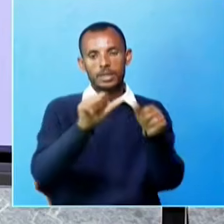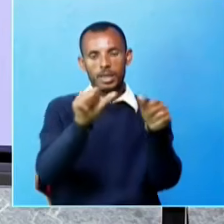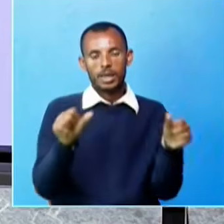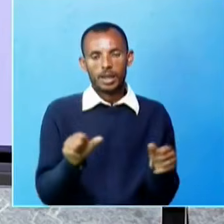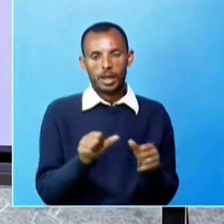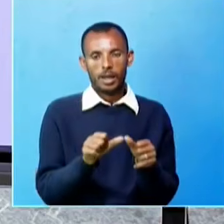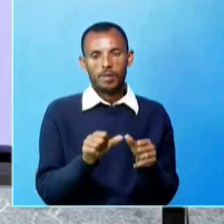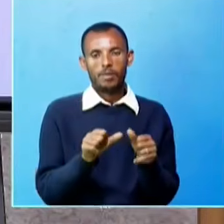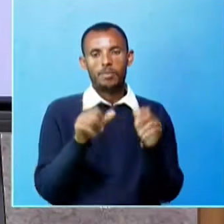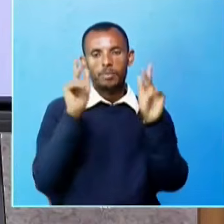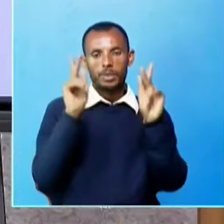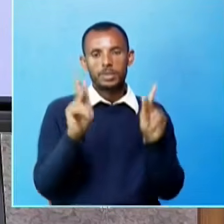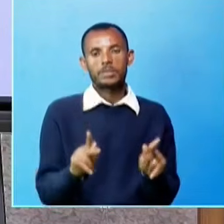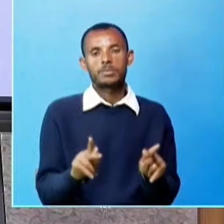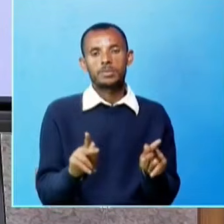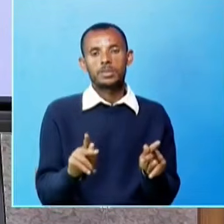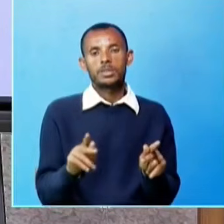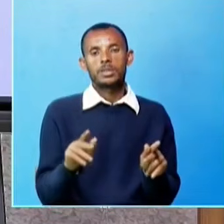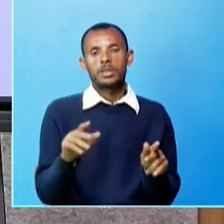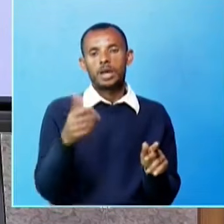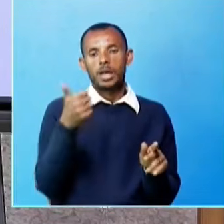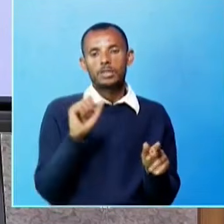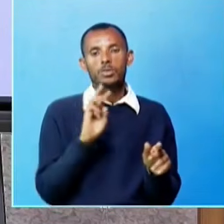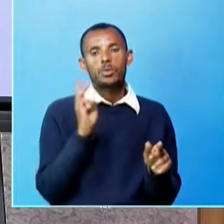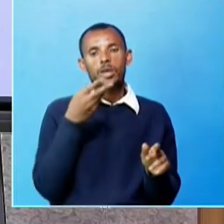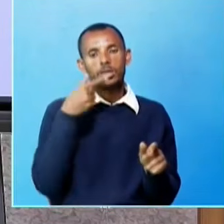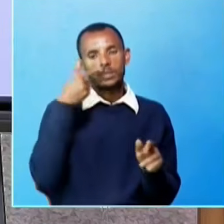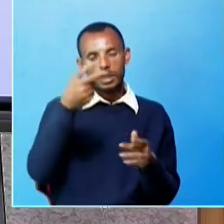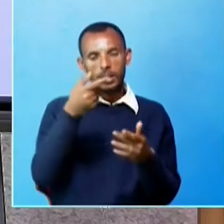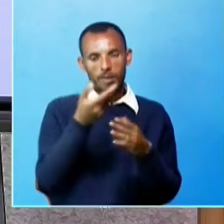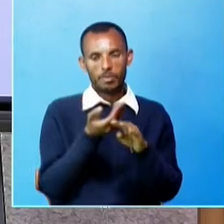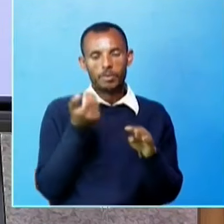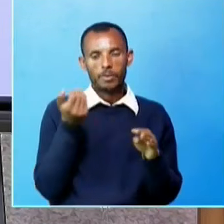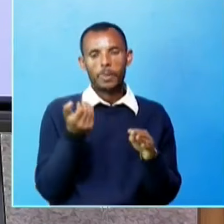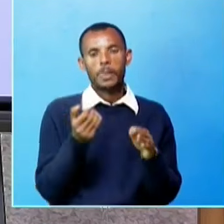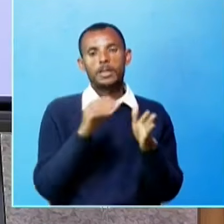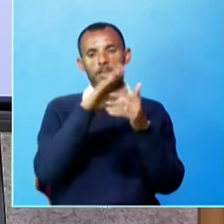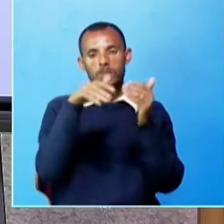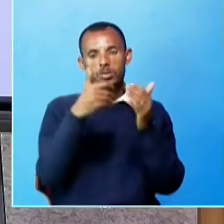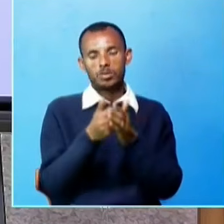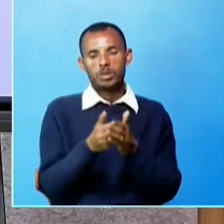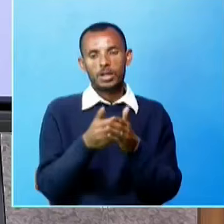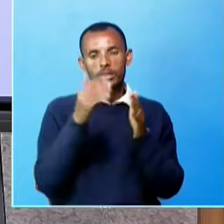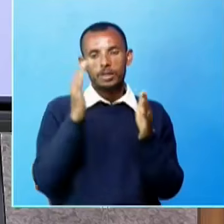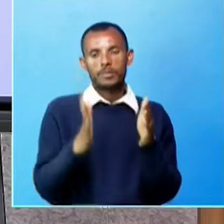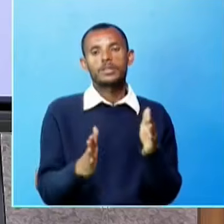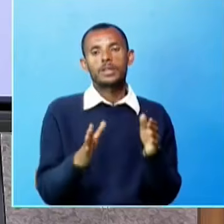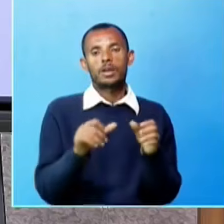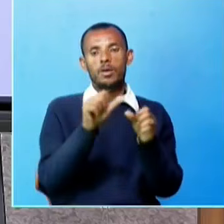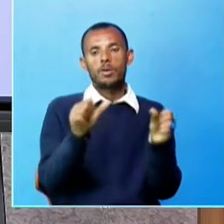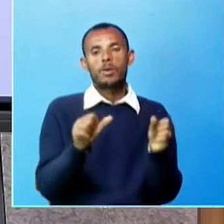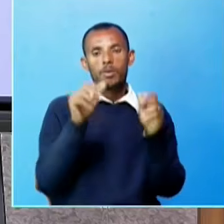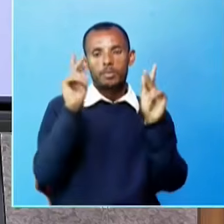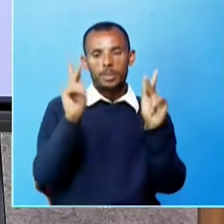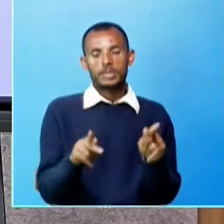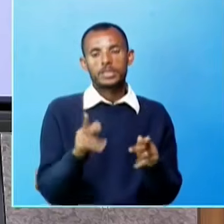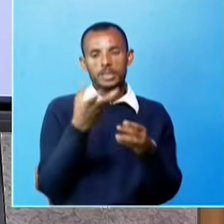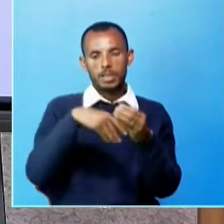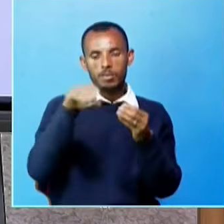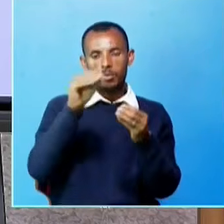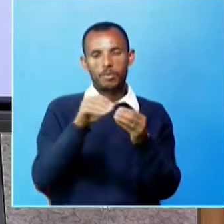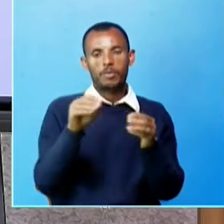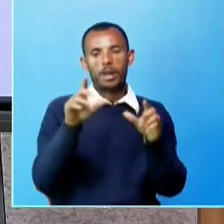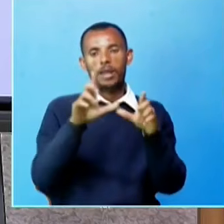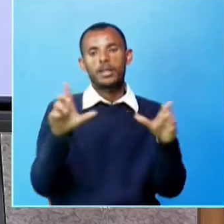prism. As I have said before, the total surface area of a prism is the sum of the